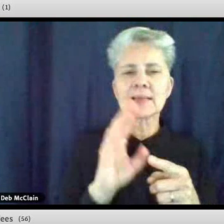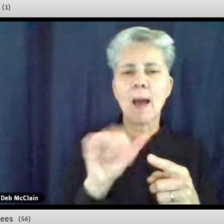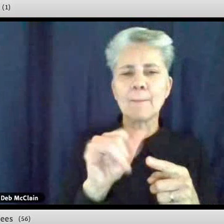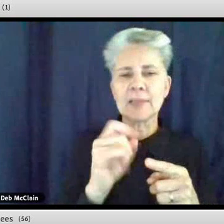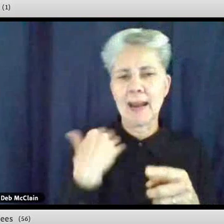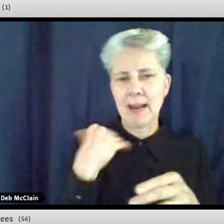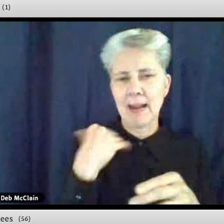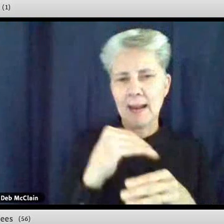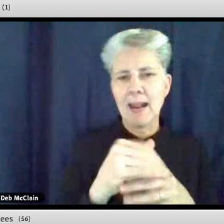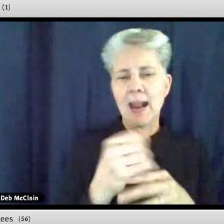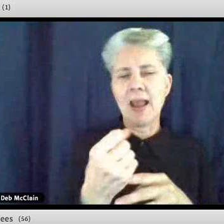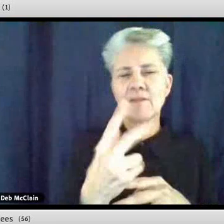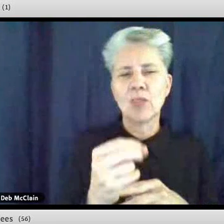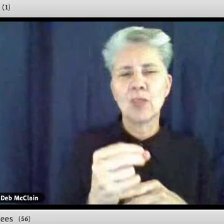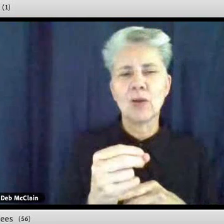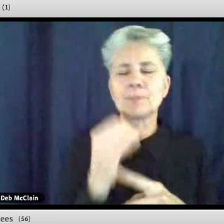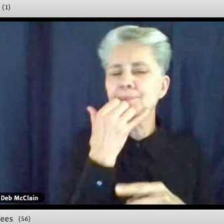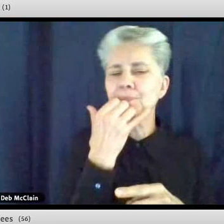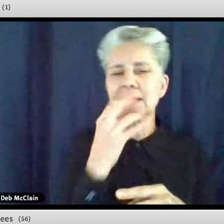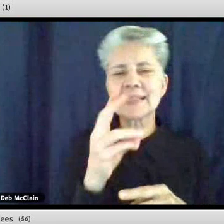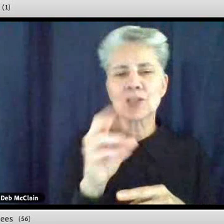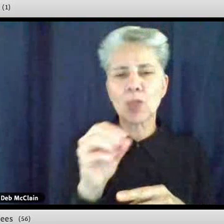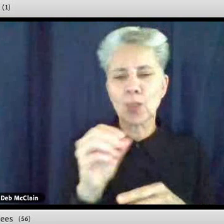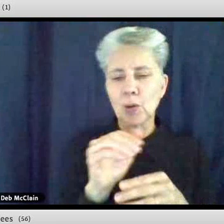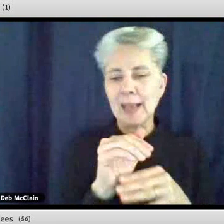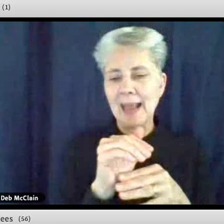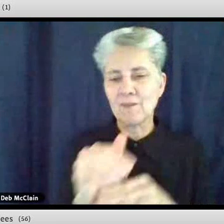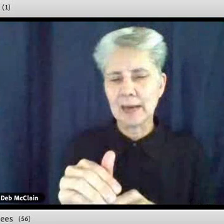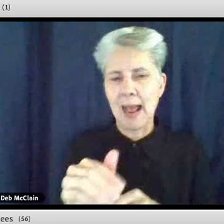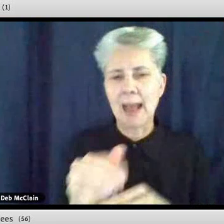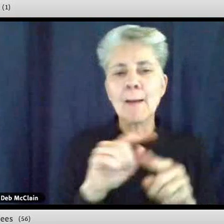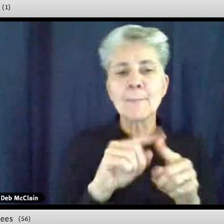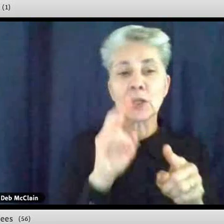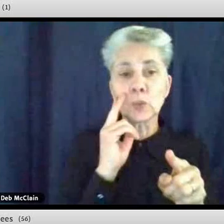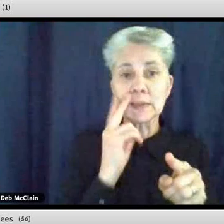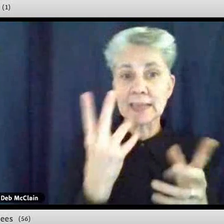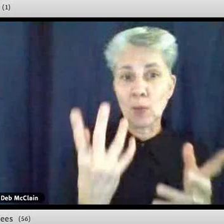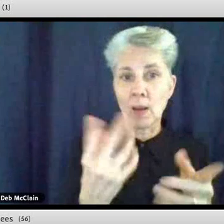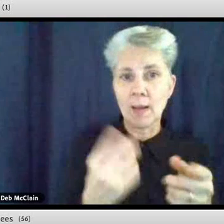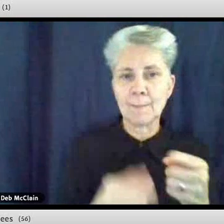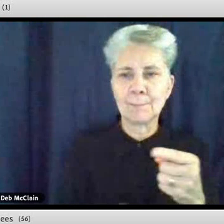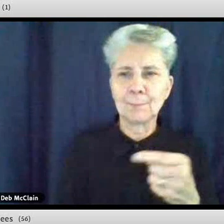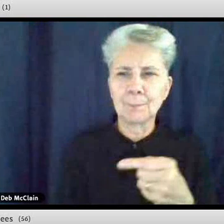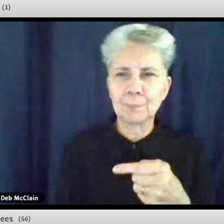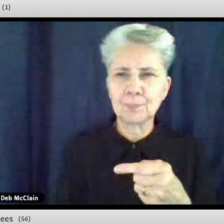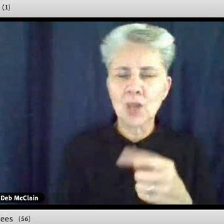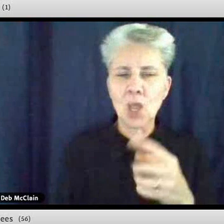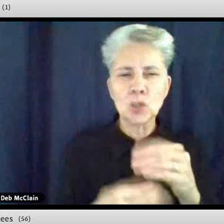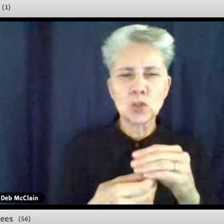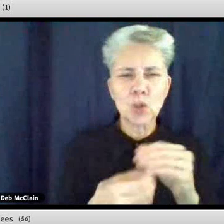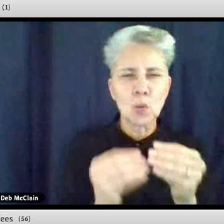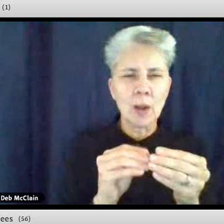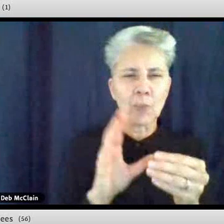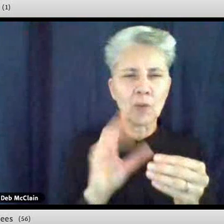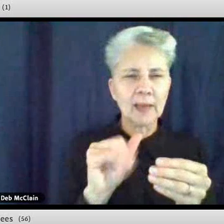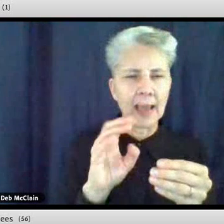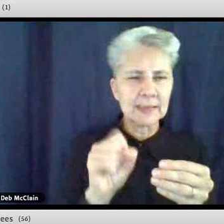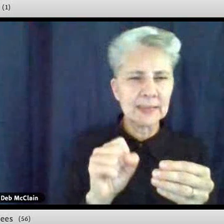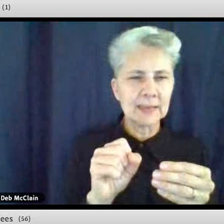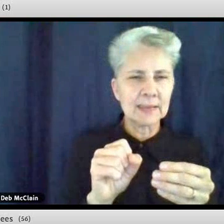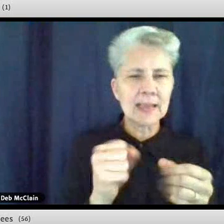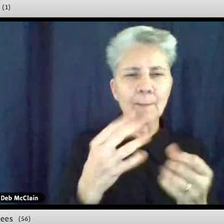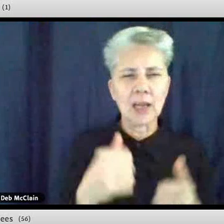and 6:30 p.m. daily. But what you can see here is the total number of cases, how many